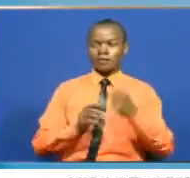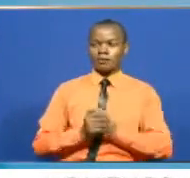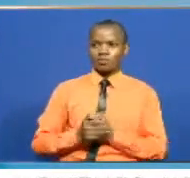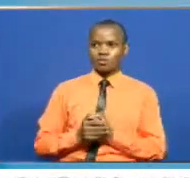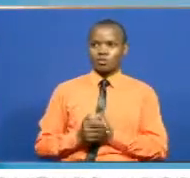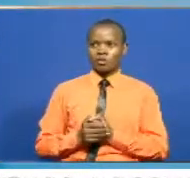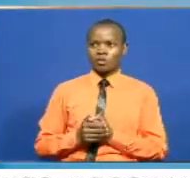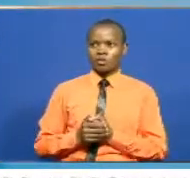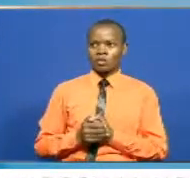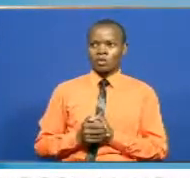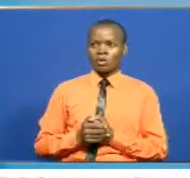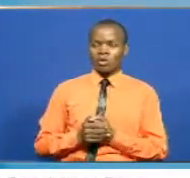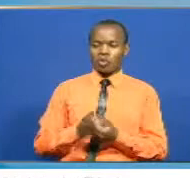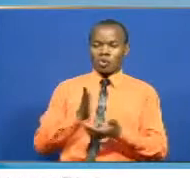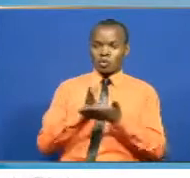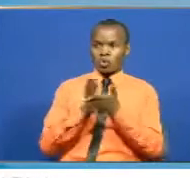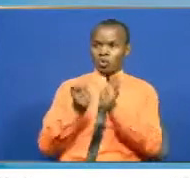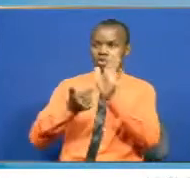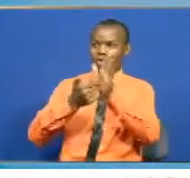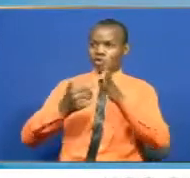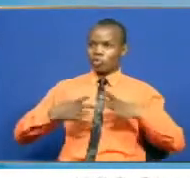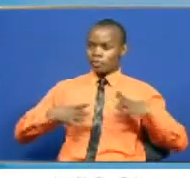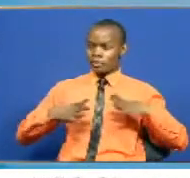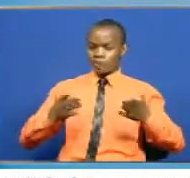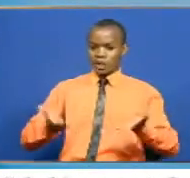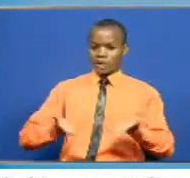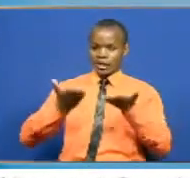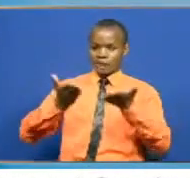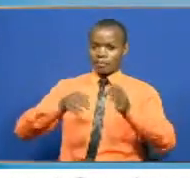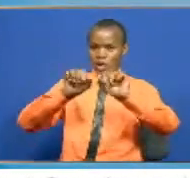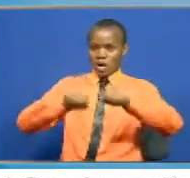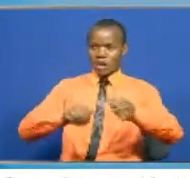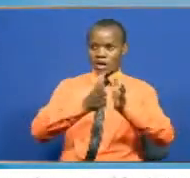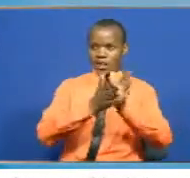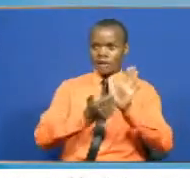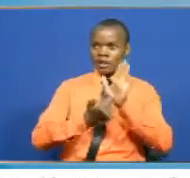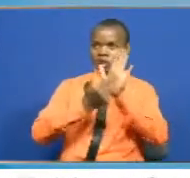it gives the local players incentive to improve and